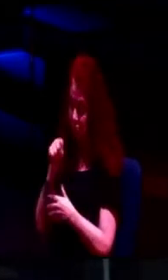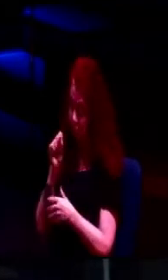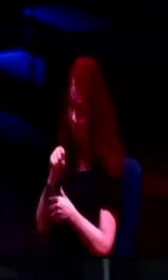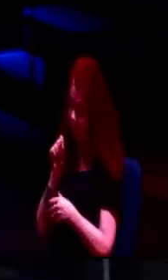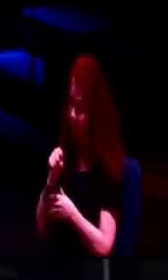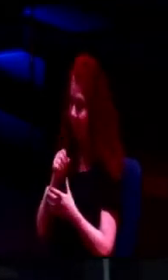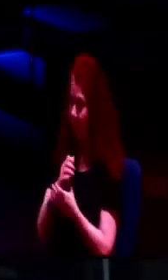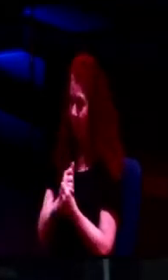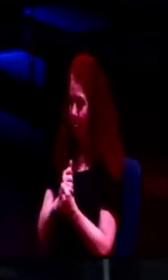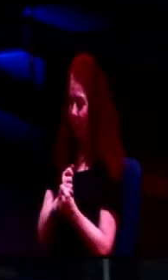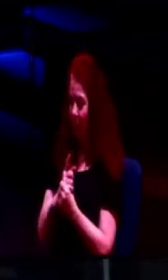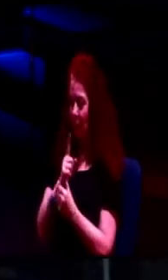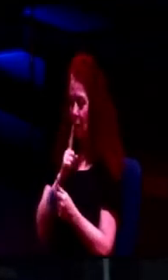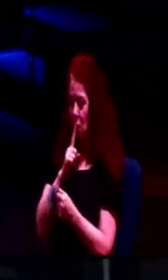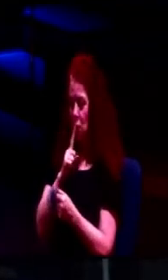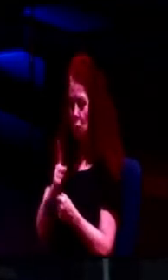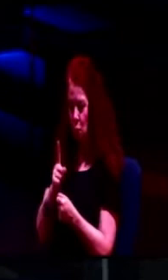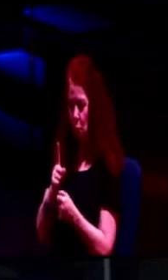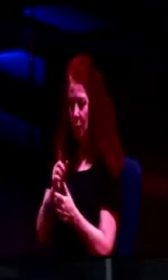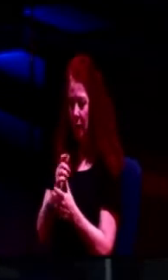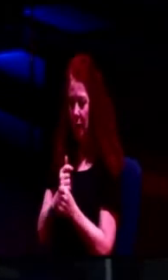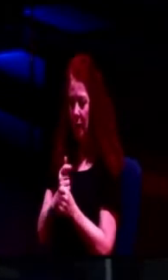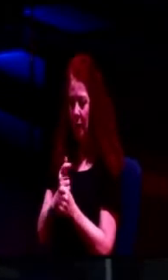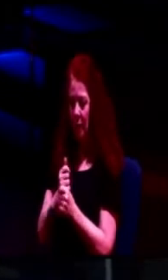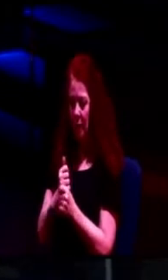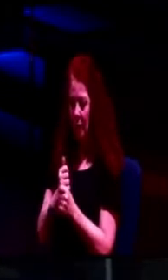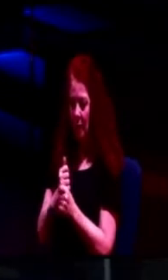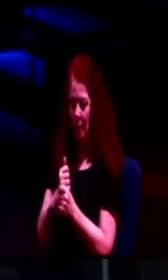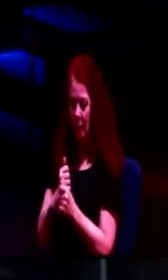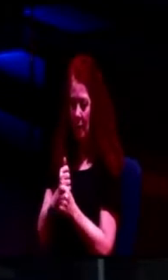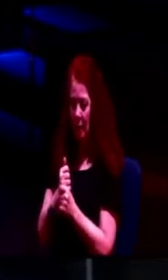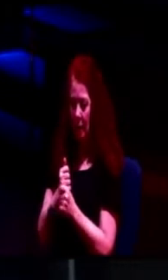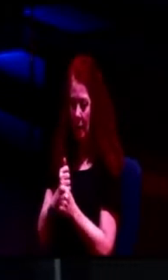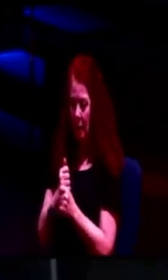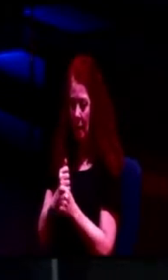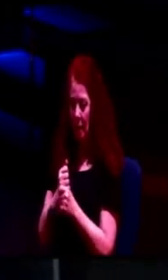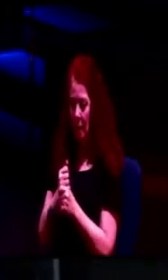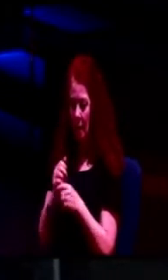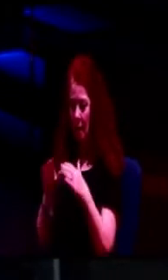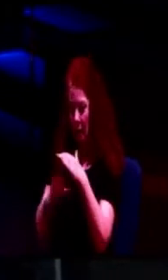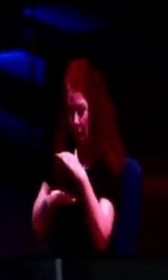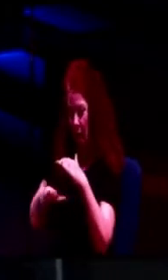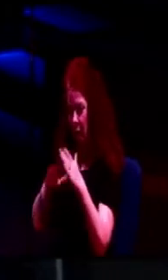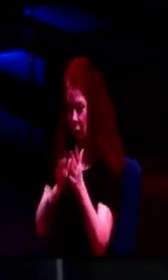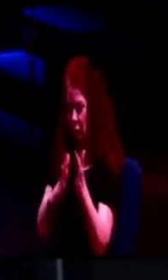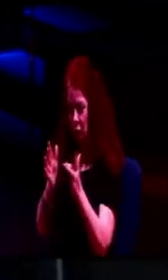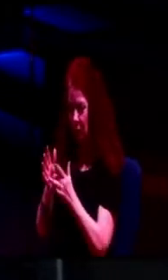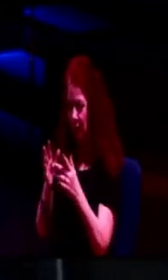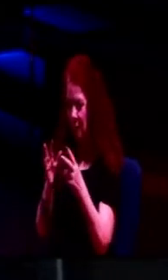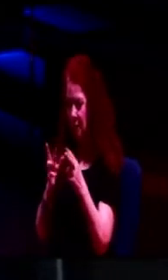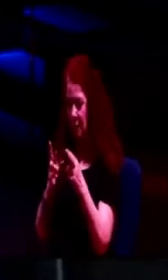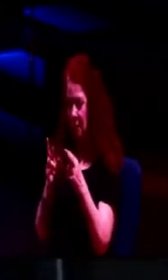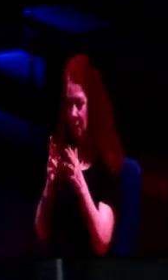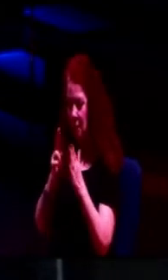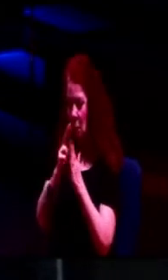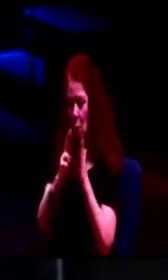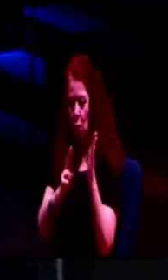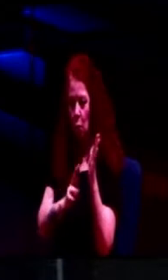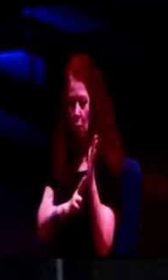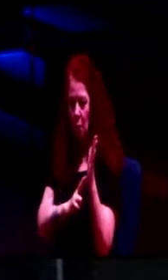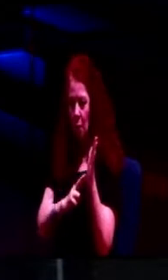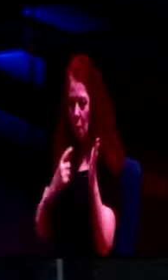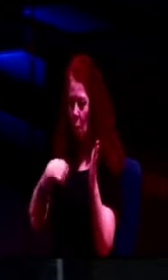For us to truly be under Jesus' rule, we have to constantly live a life of sacrifice. Every day we're faced with opportunities